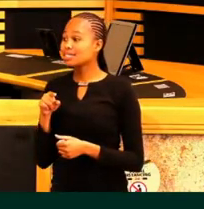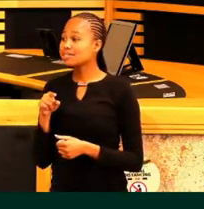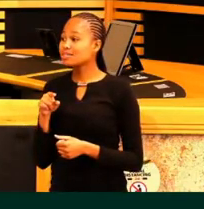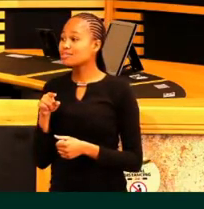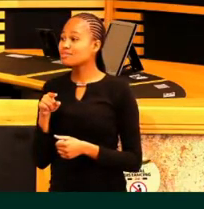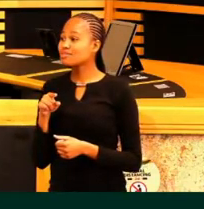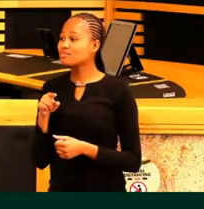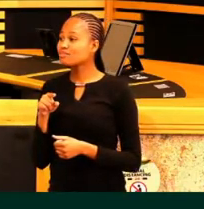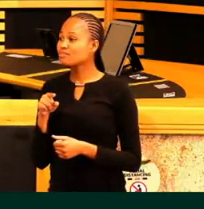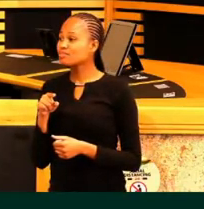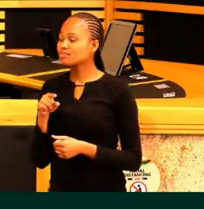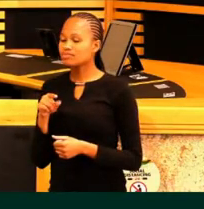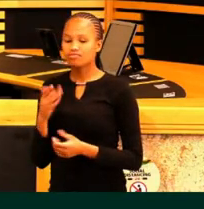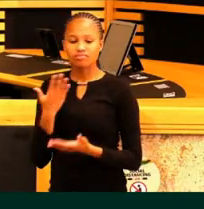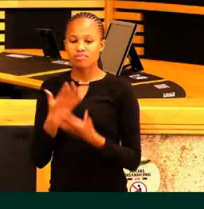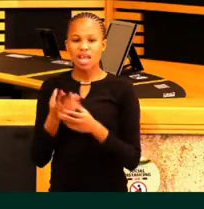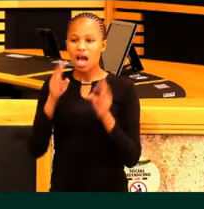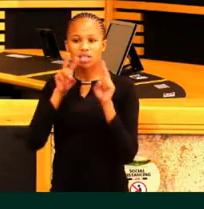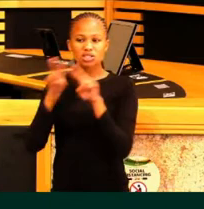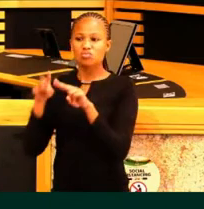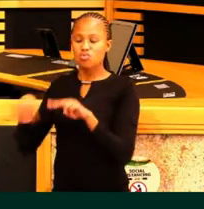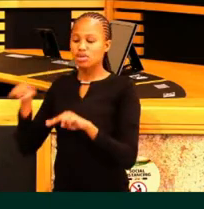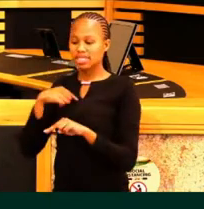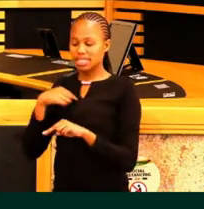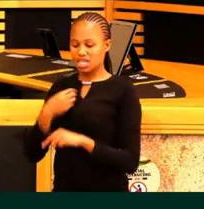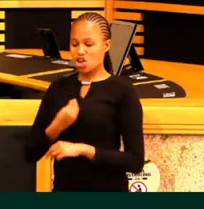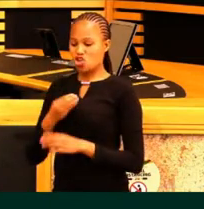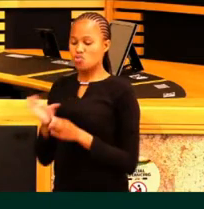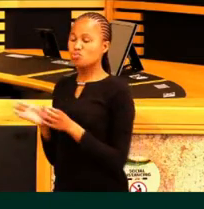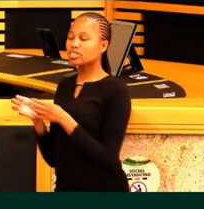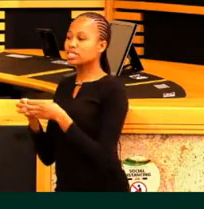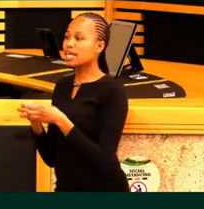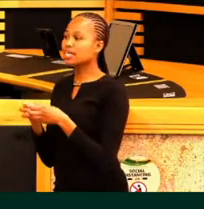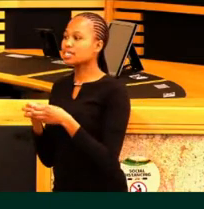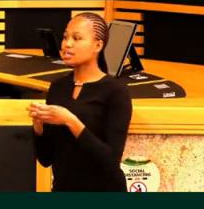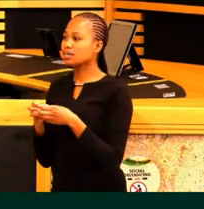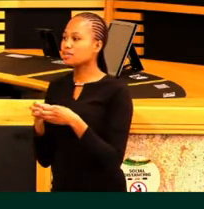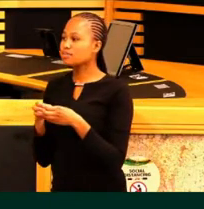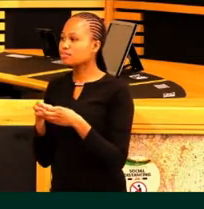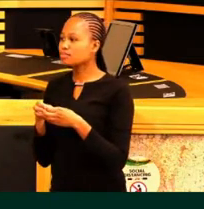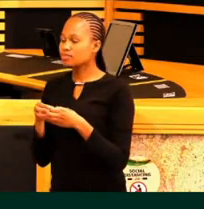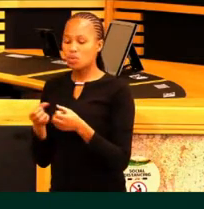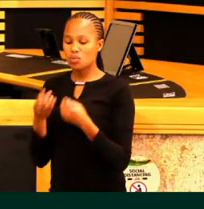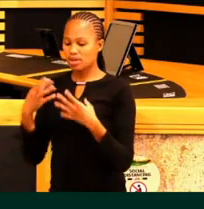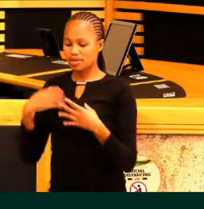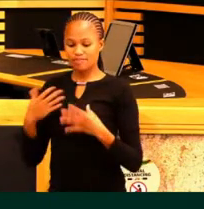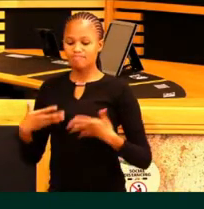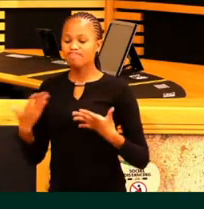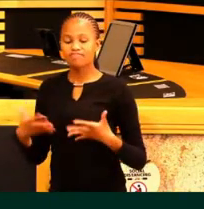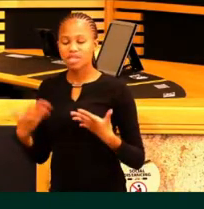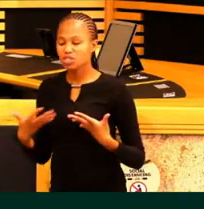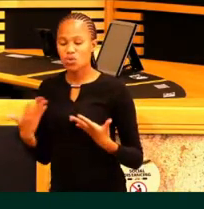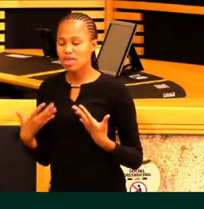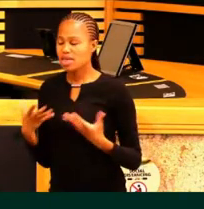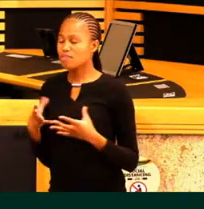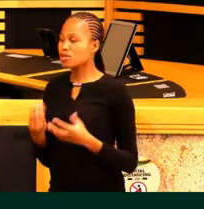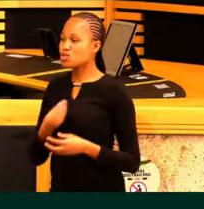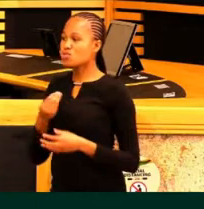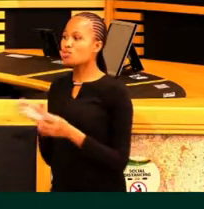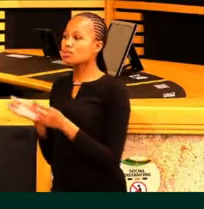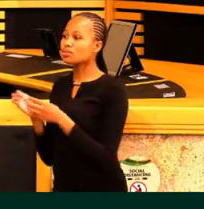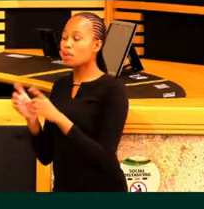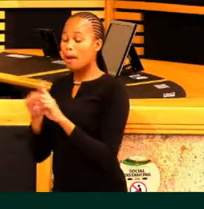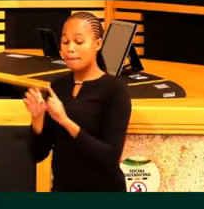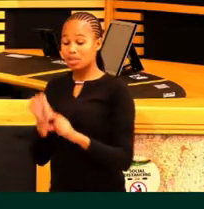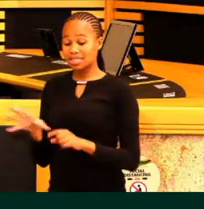that doesn't recognize us as a youth sector I will demonstrate our unhappiness as you said but there's a